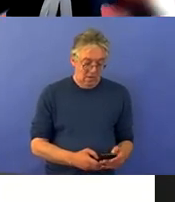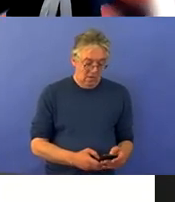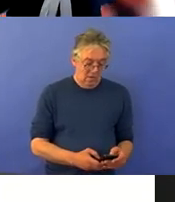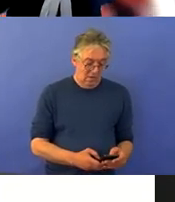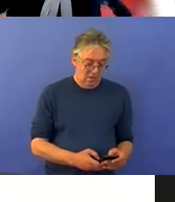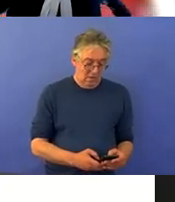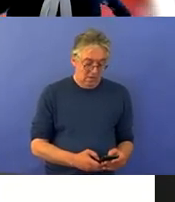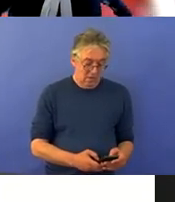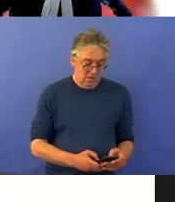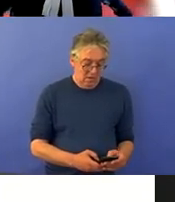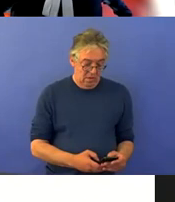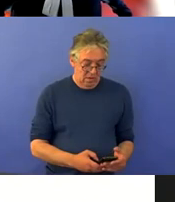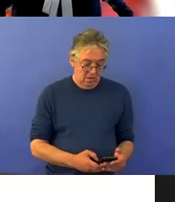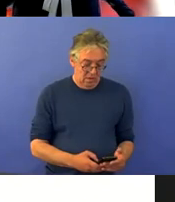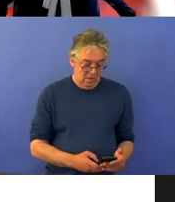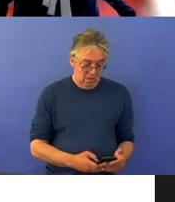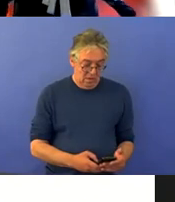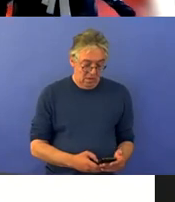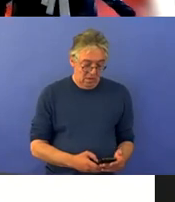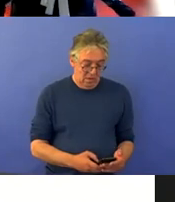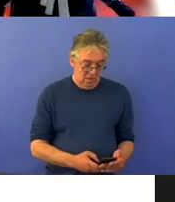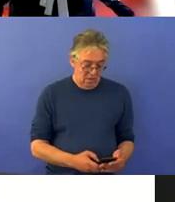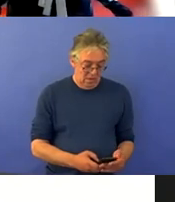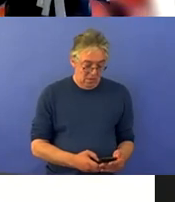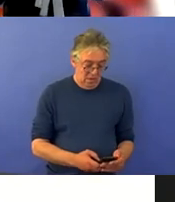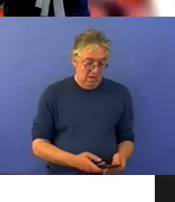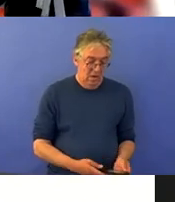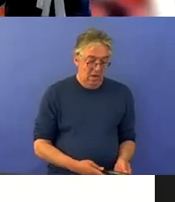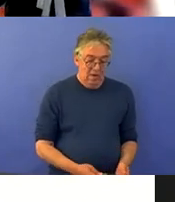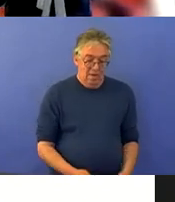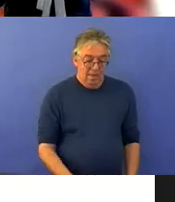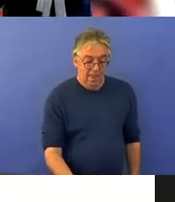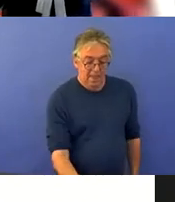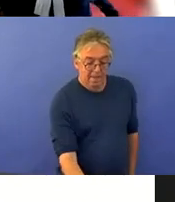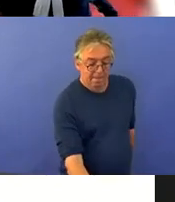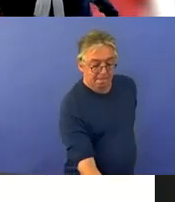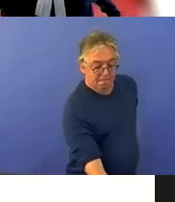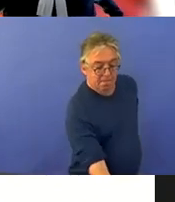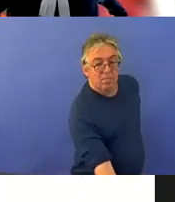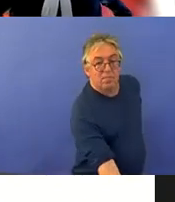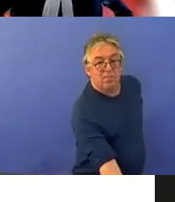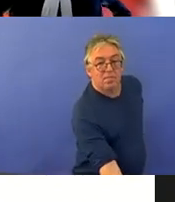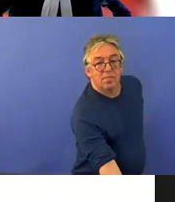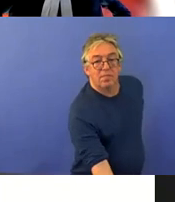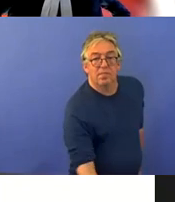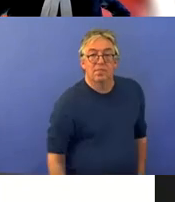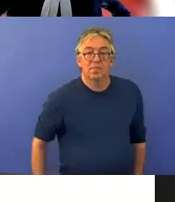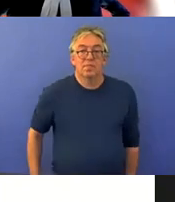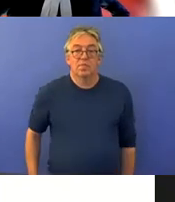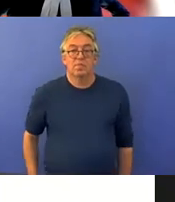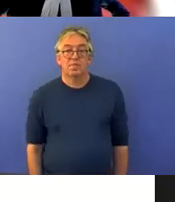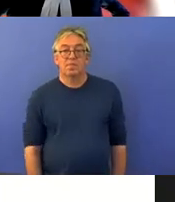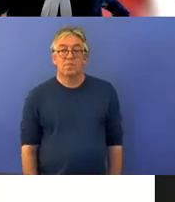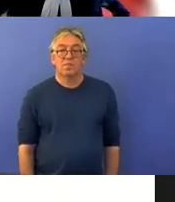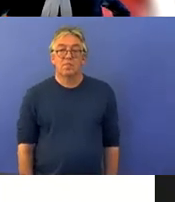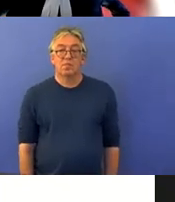Latina. Nosotros tenemos que fortalecernos mucho como red, no solamente a nivel mundial, sino